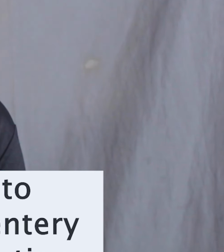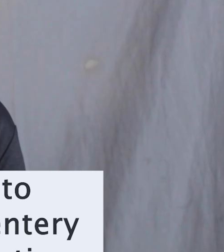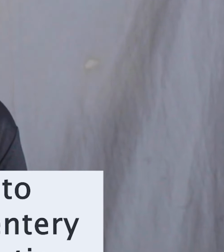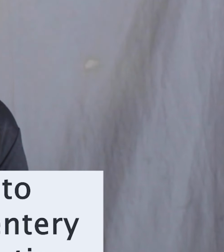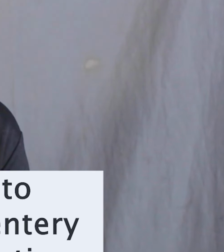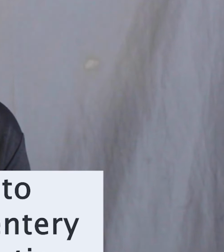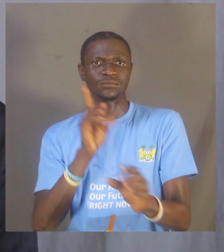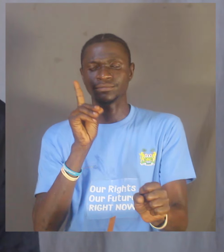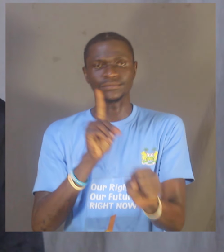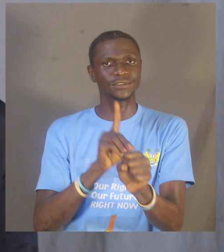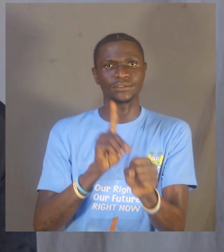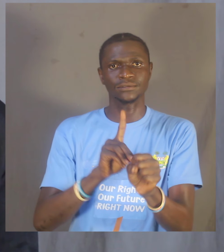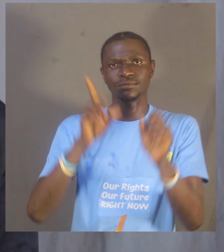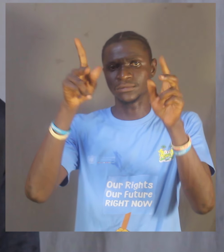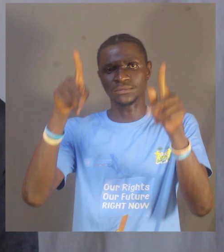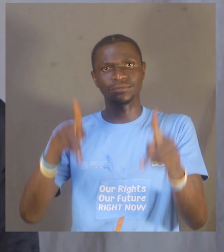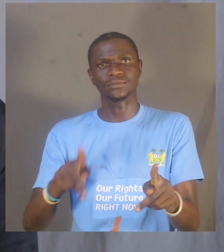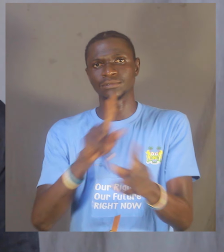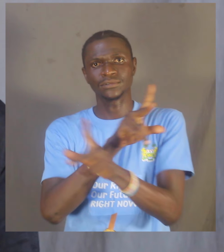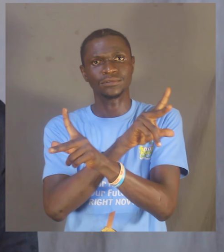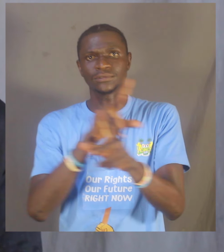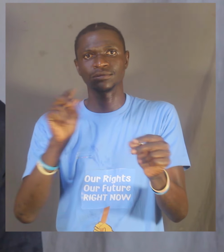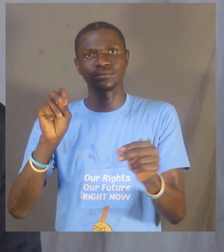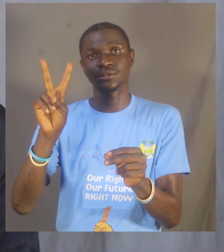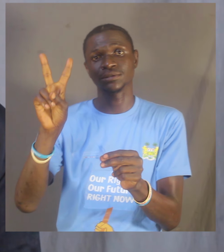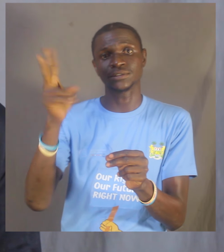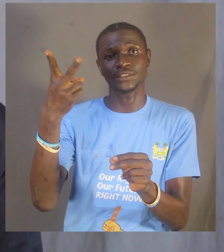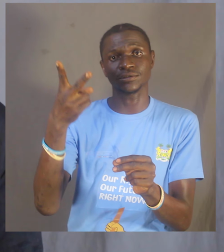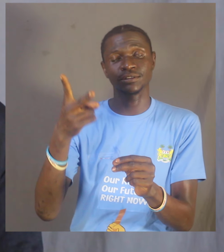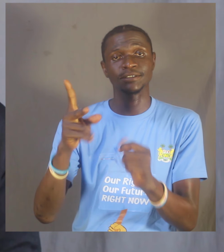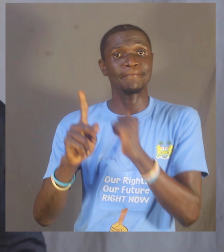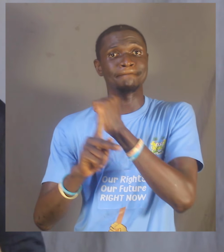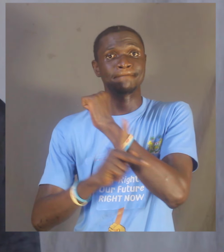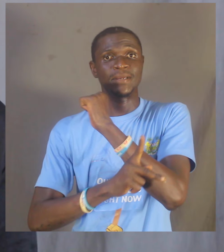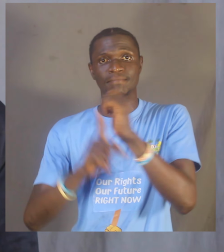educational institutions, be it primary, secondary, tertiary, or university level, for his or her